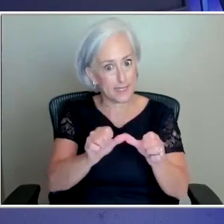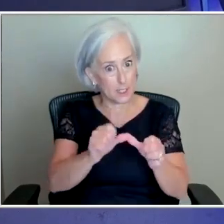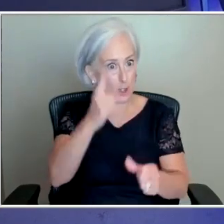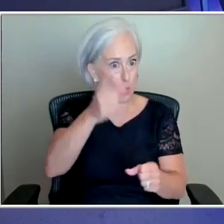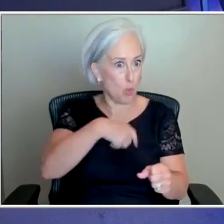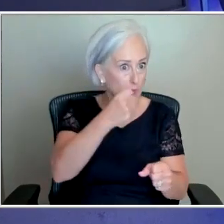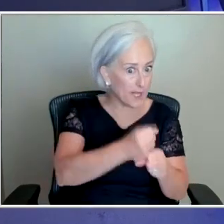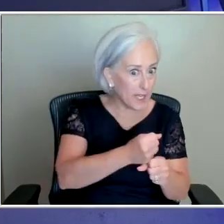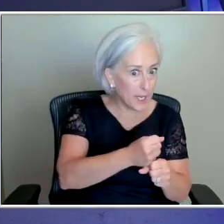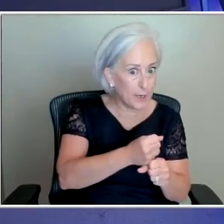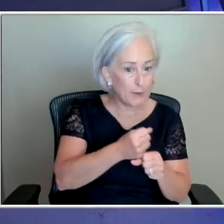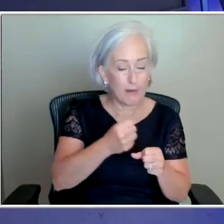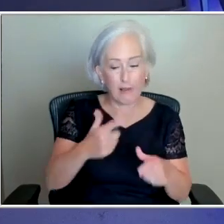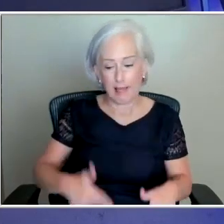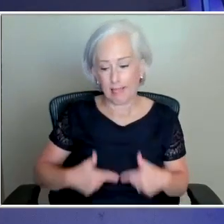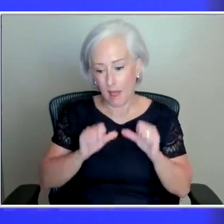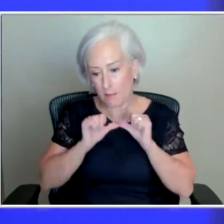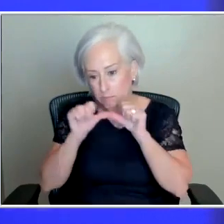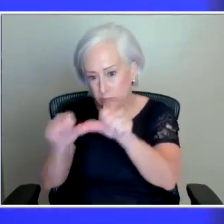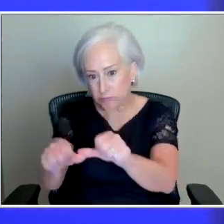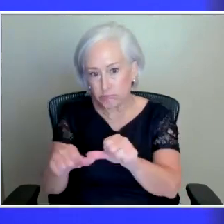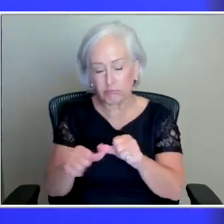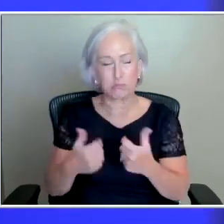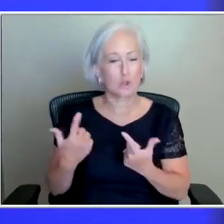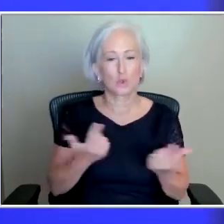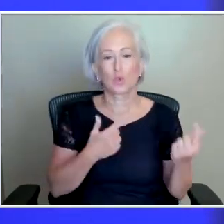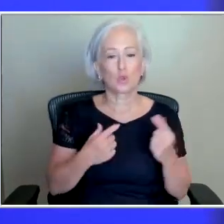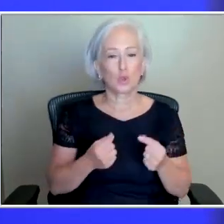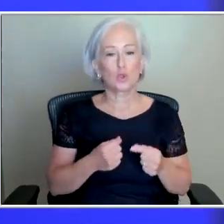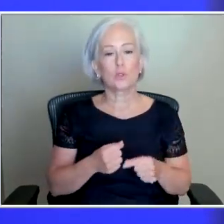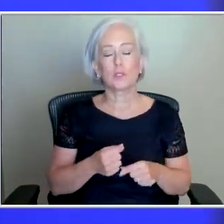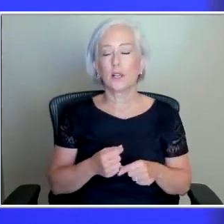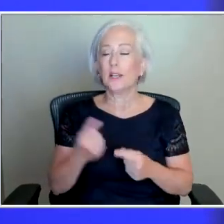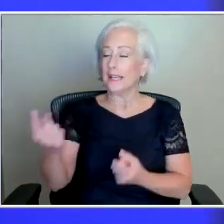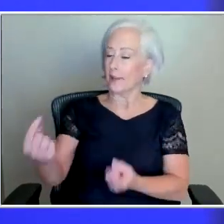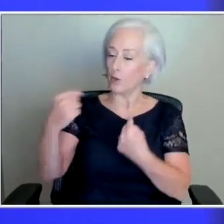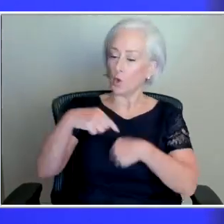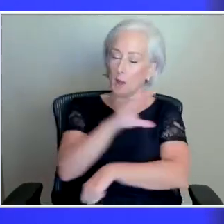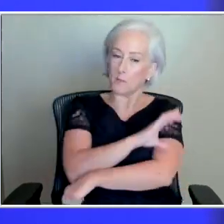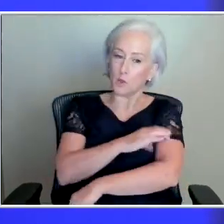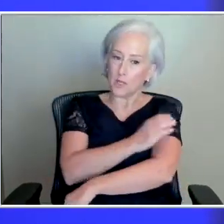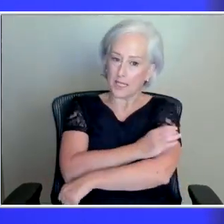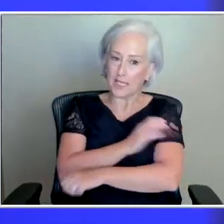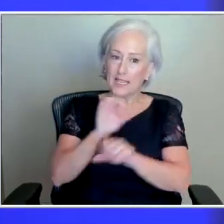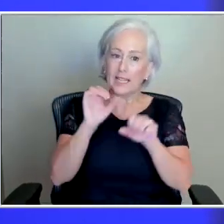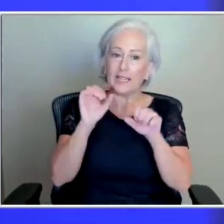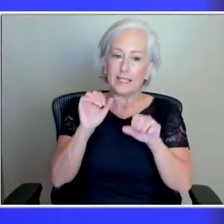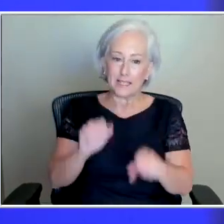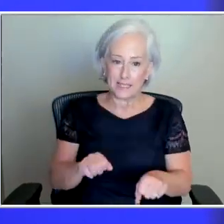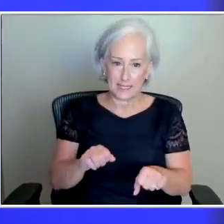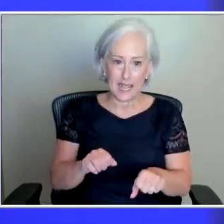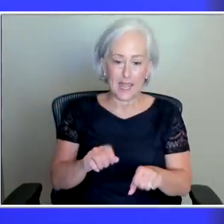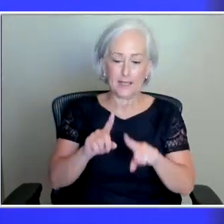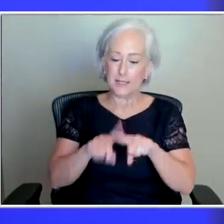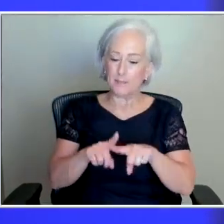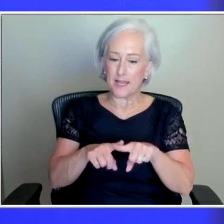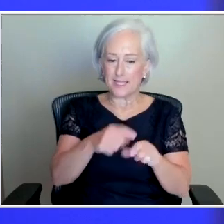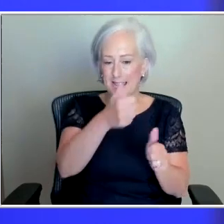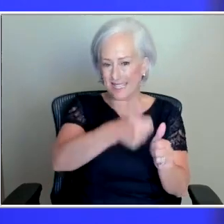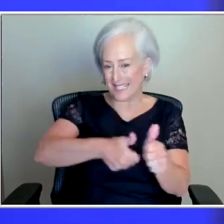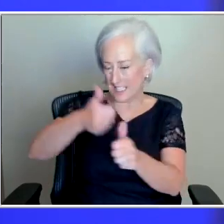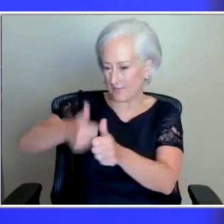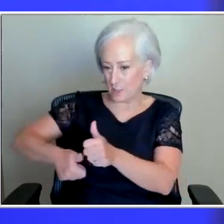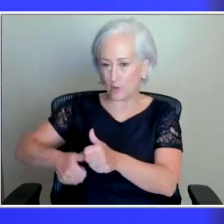this lifelong? So being in the clinic with us can be absolutely patient dependent. Some people get through things